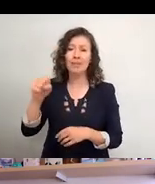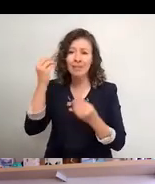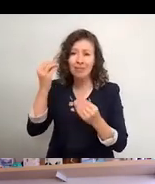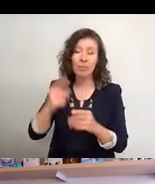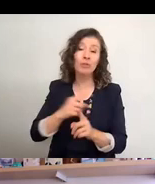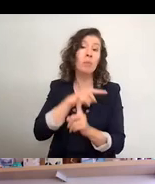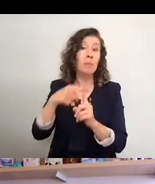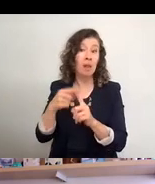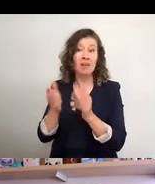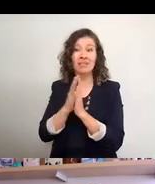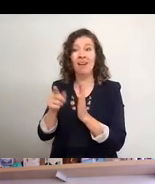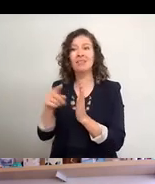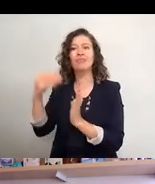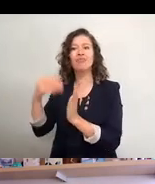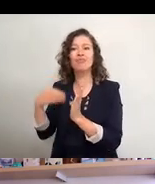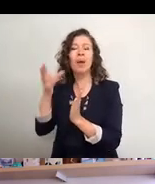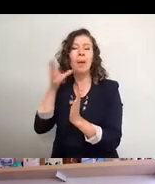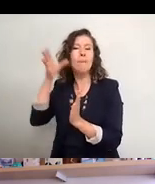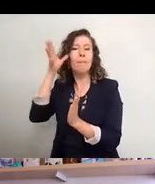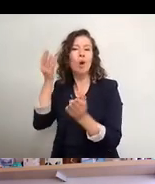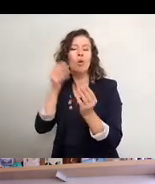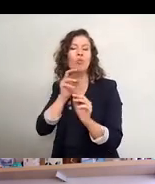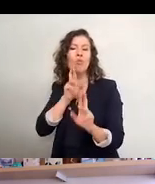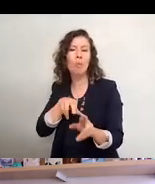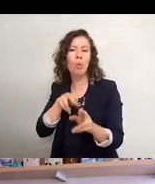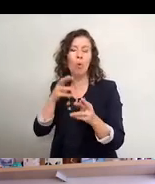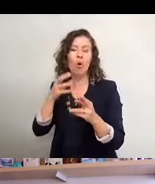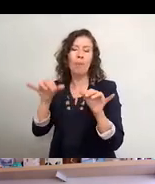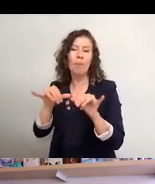complete parent report measures of socio-emotional